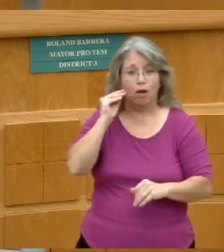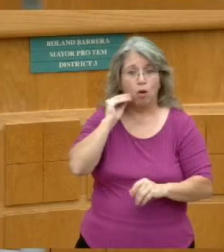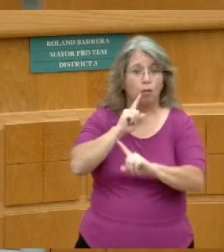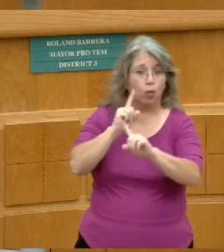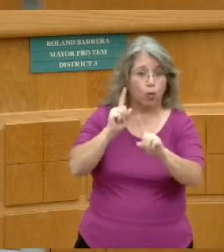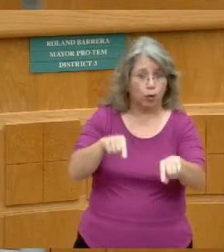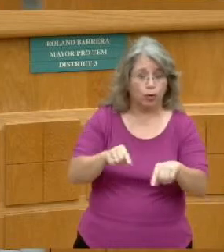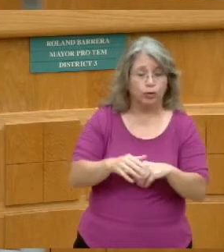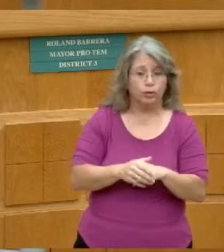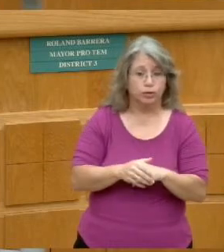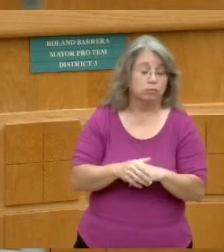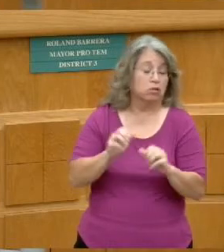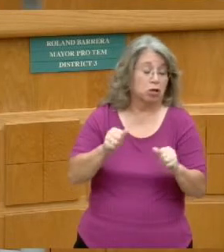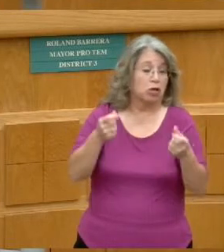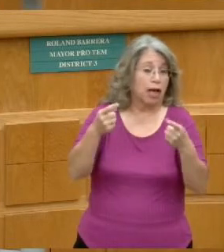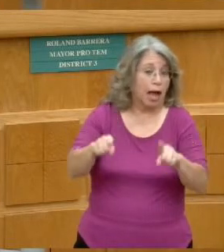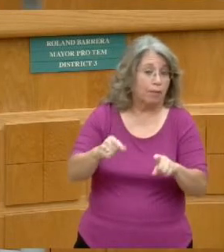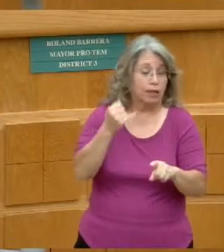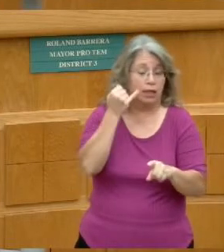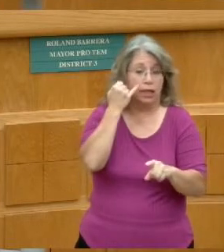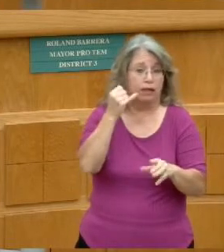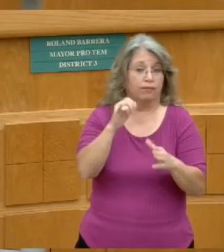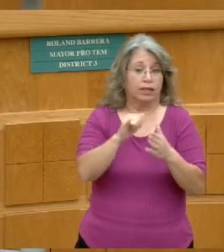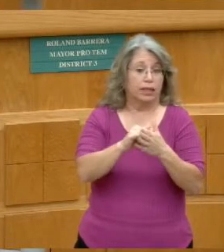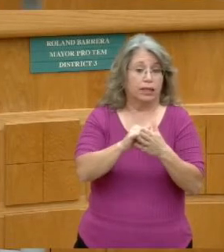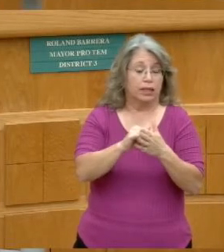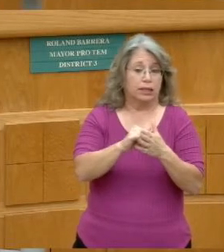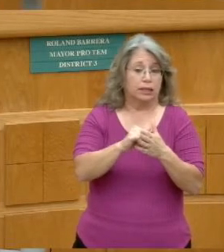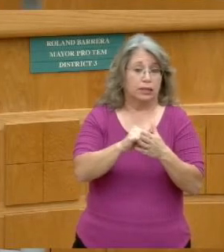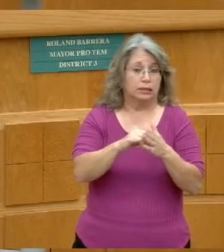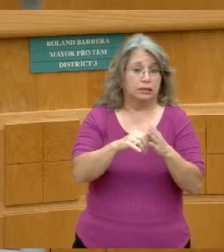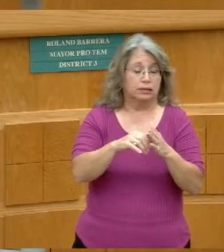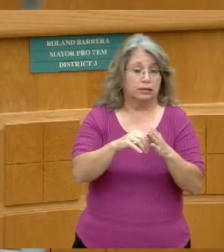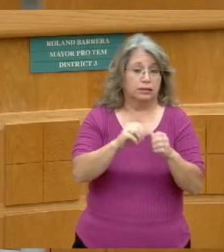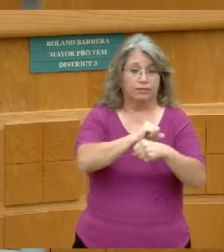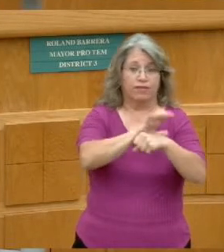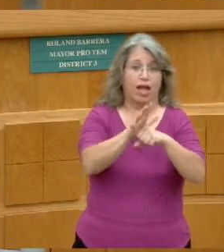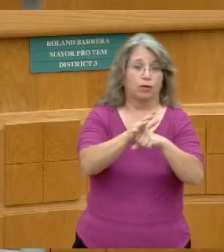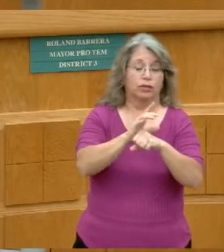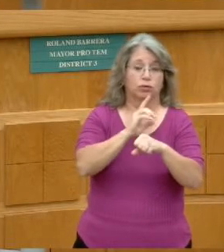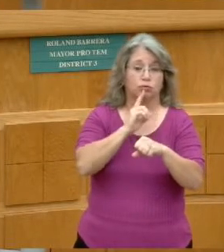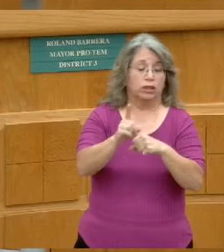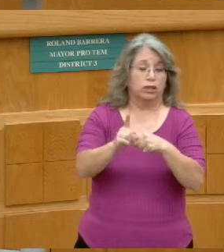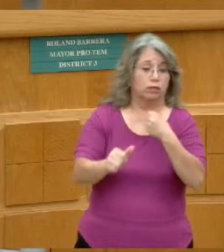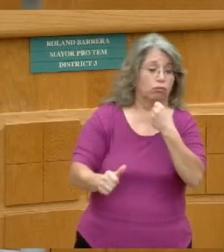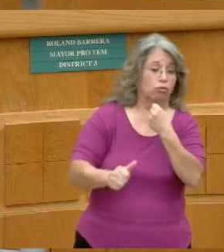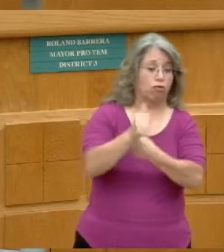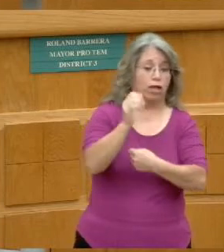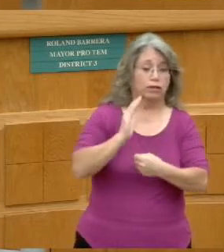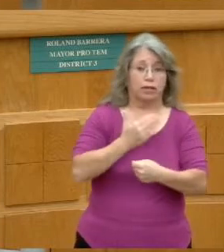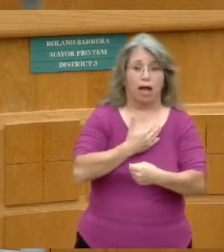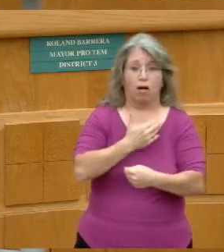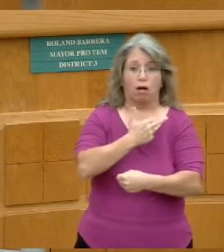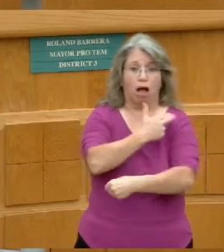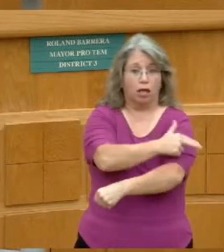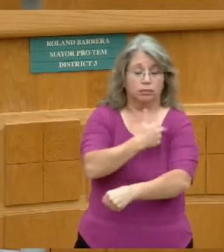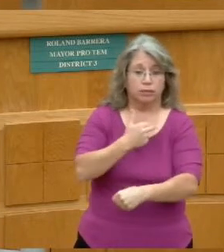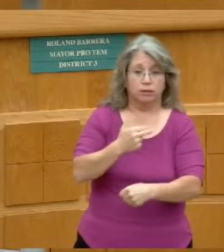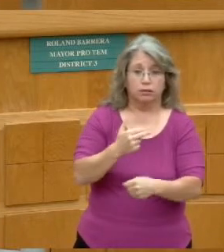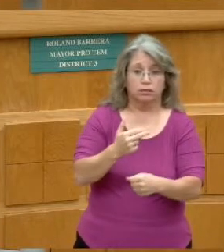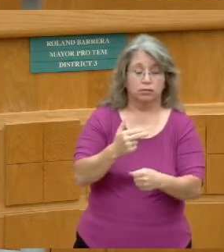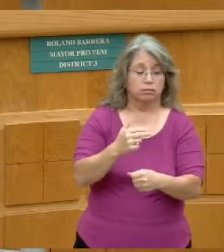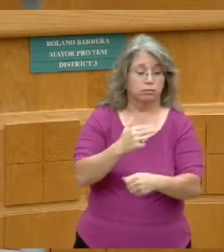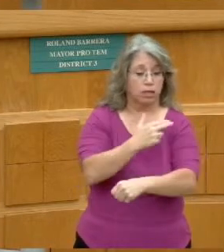COVID-19 really launches and threatens to overflow our hospitals. Right now, we're not looking at that scenario actually